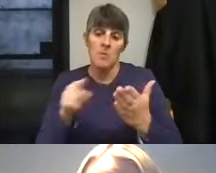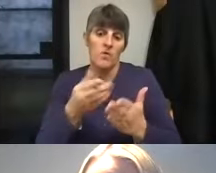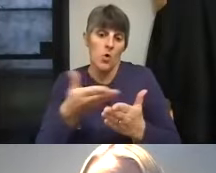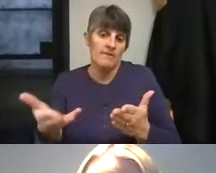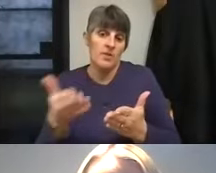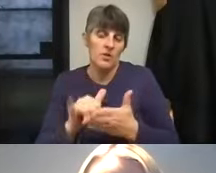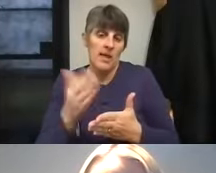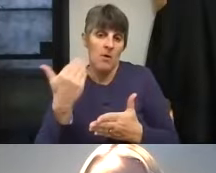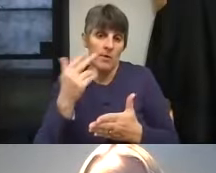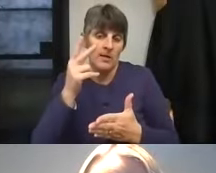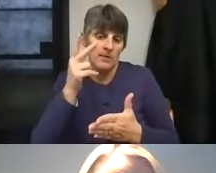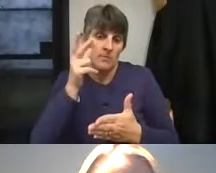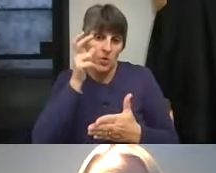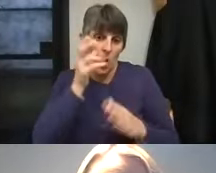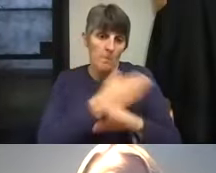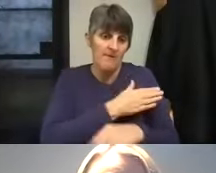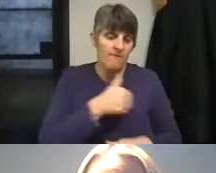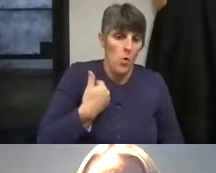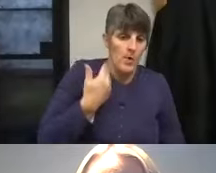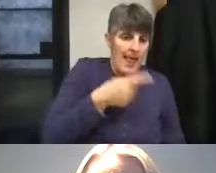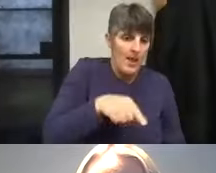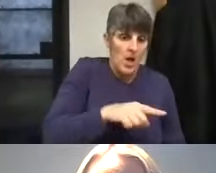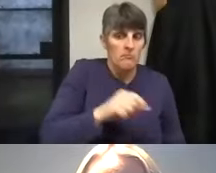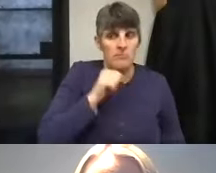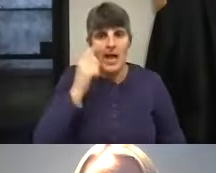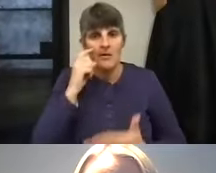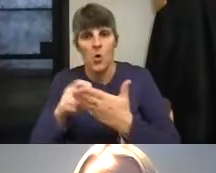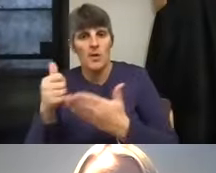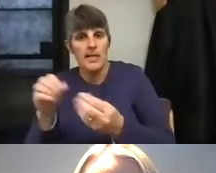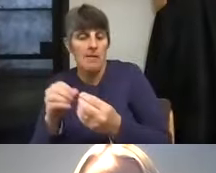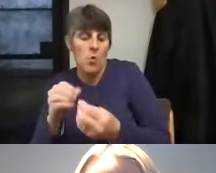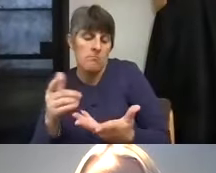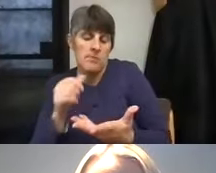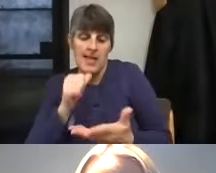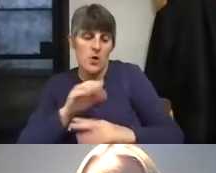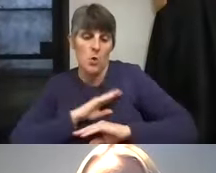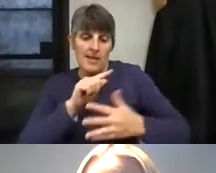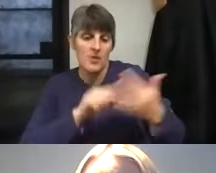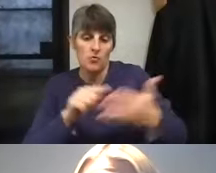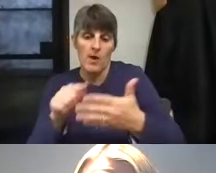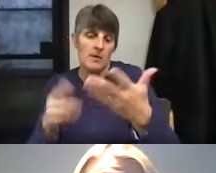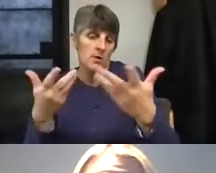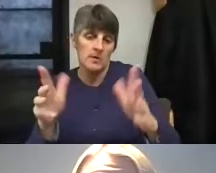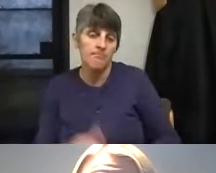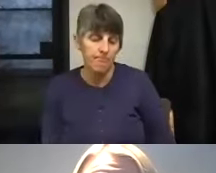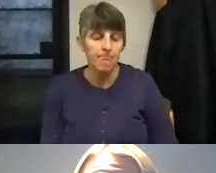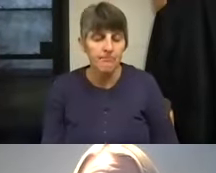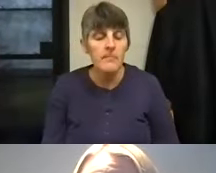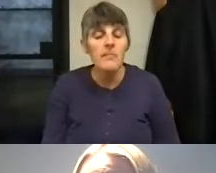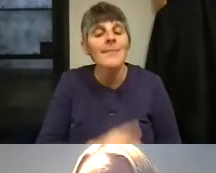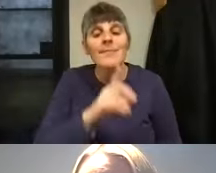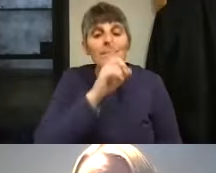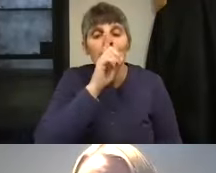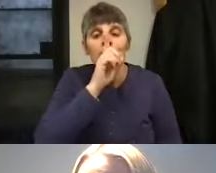features that we were seeing when they were younger, we're just not seeing them anymore, and they don't meet criteria. It doesn't